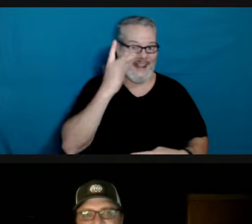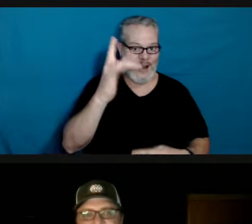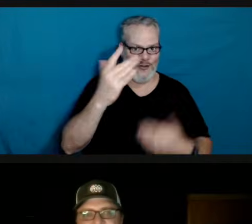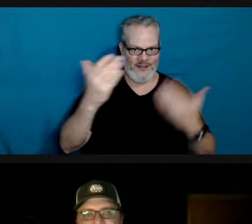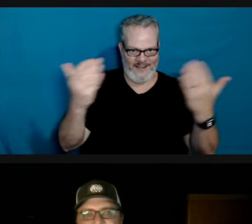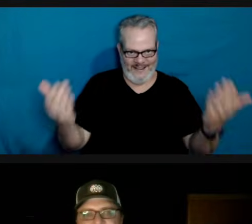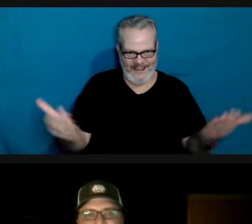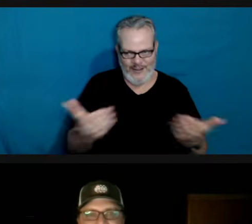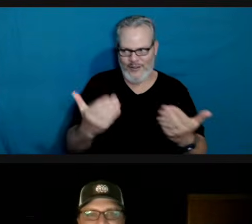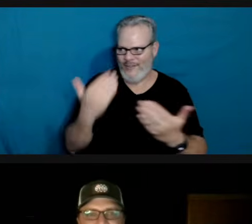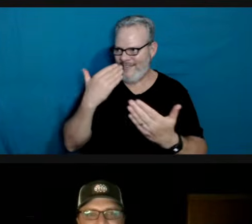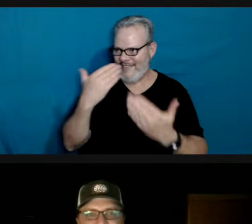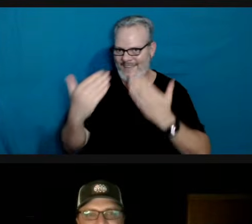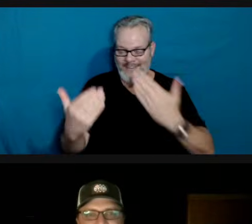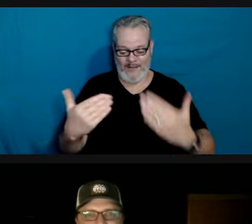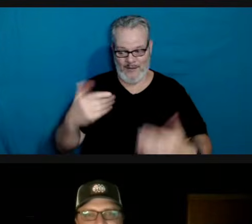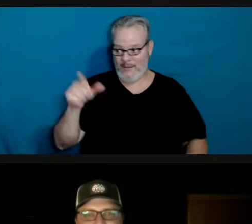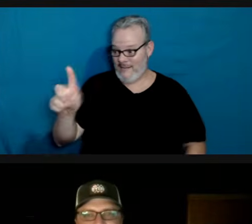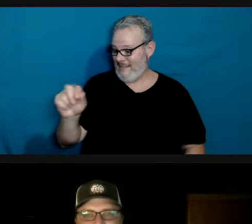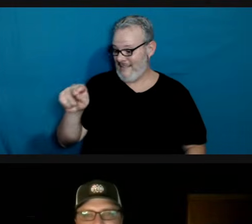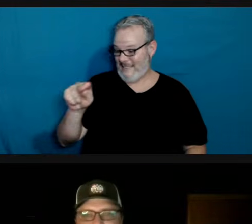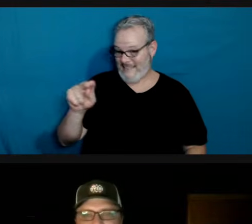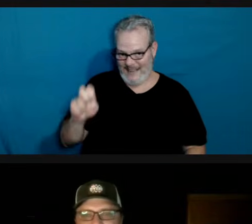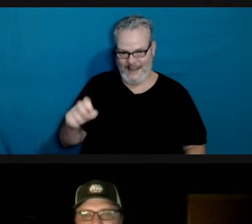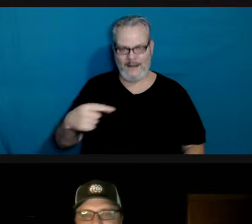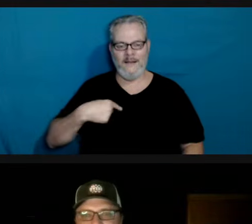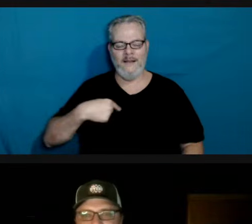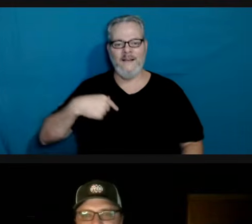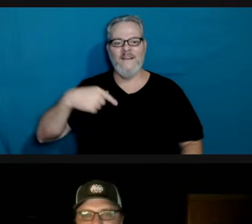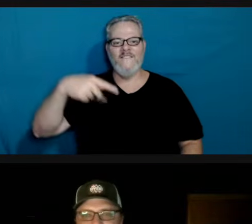Mr. Dane DuPont, Hawaii Tracker, and I'm geologist